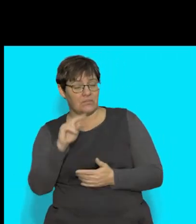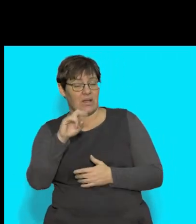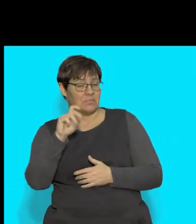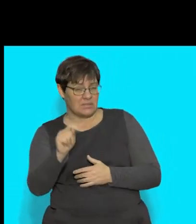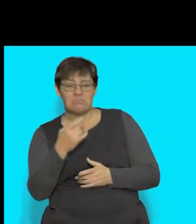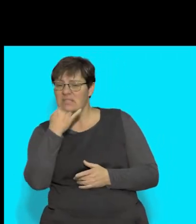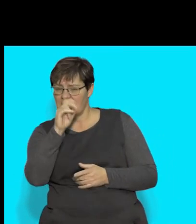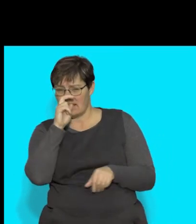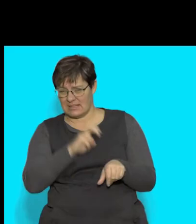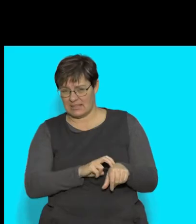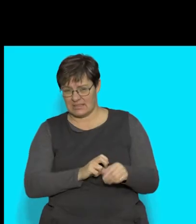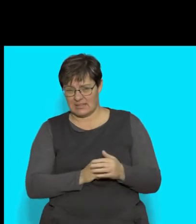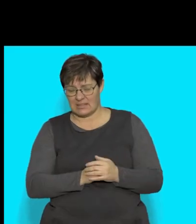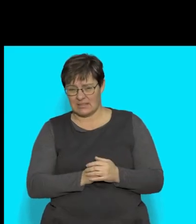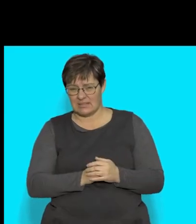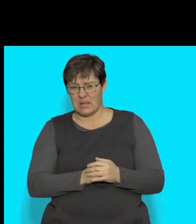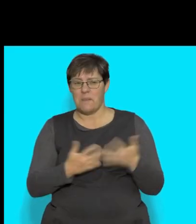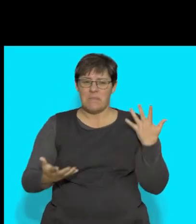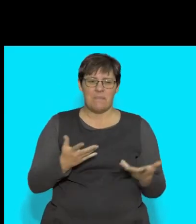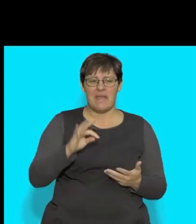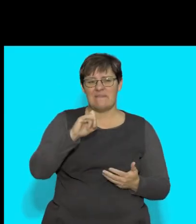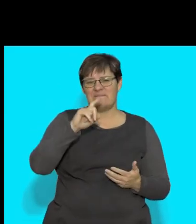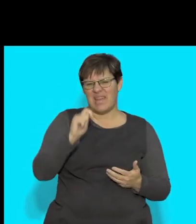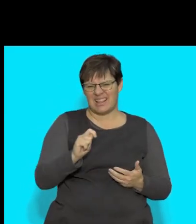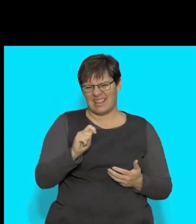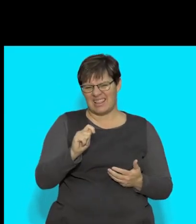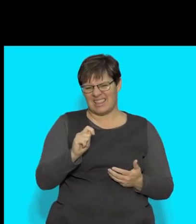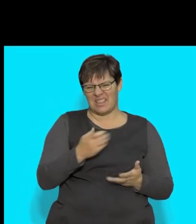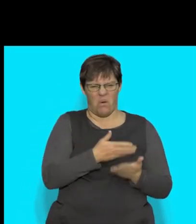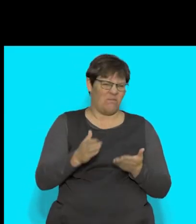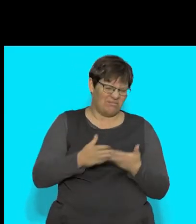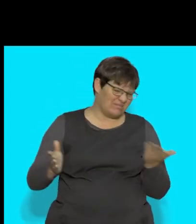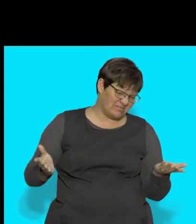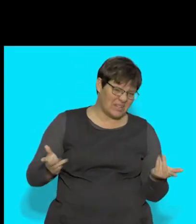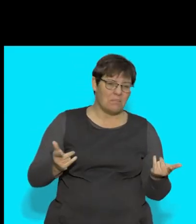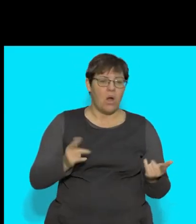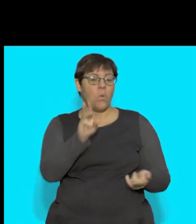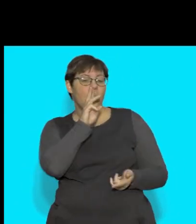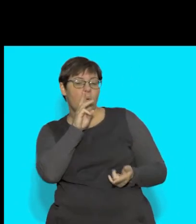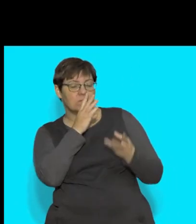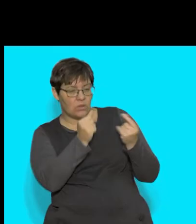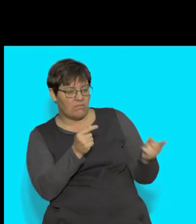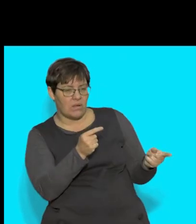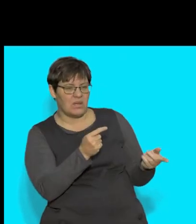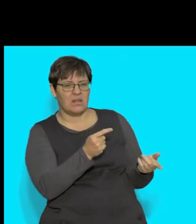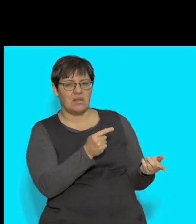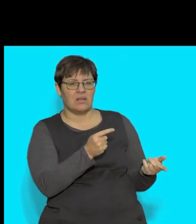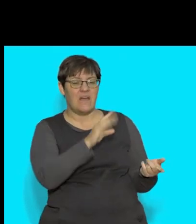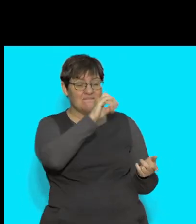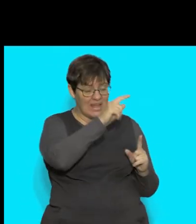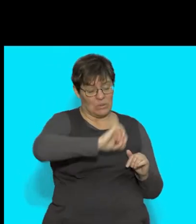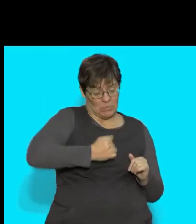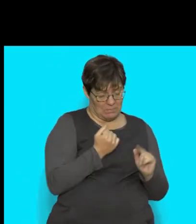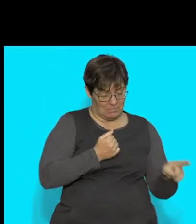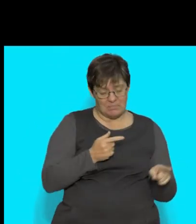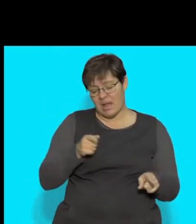body. I can't let all the water go. Some vitamins I still need. Maybe the fat-soluble ones I can